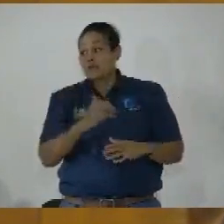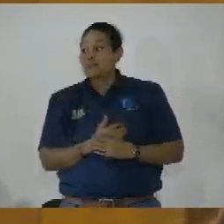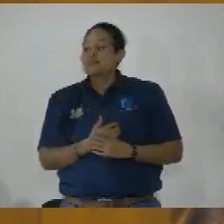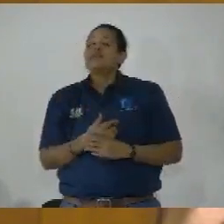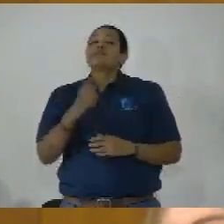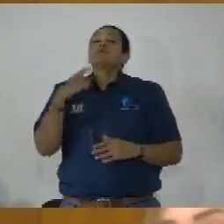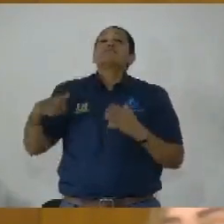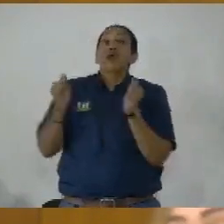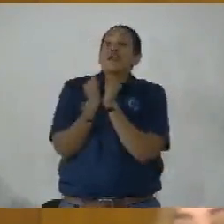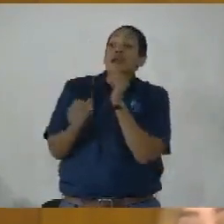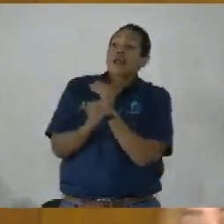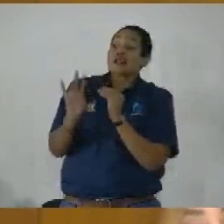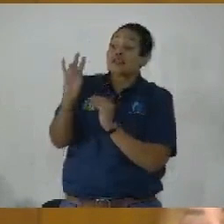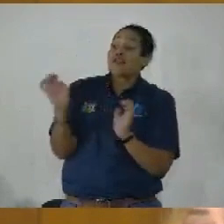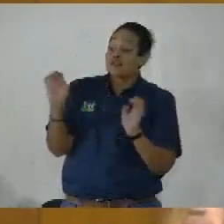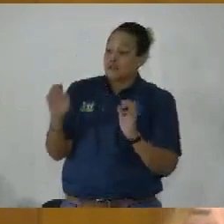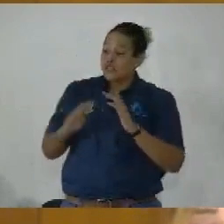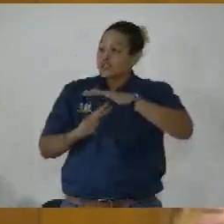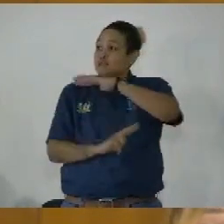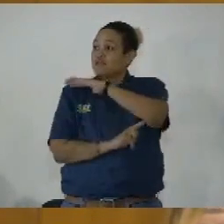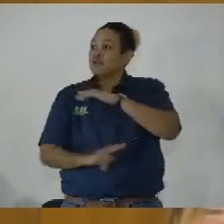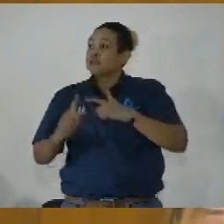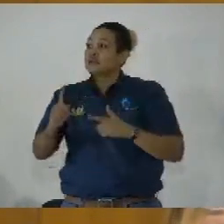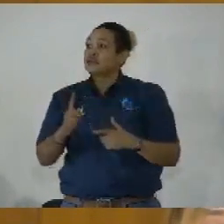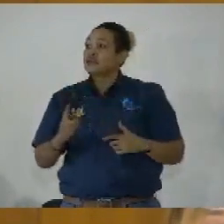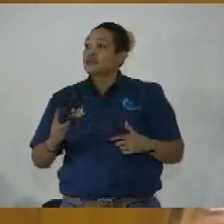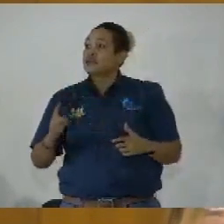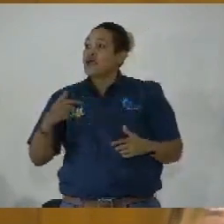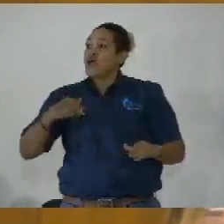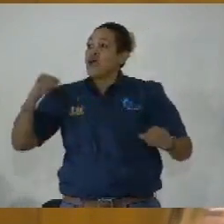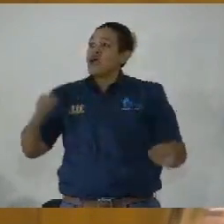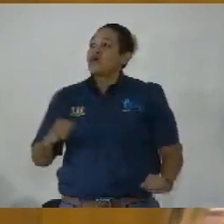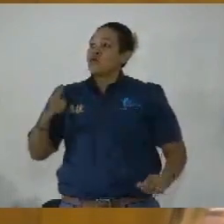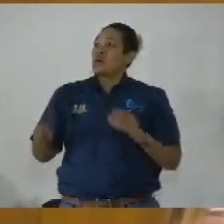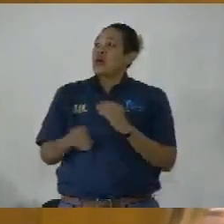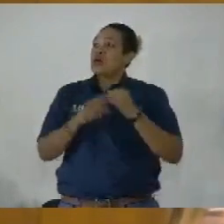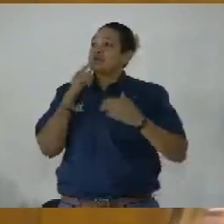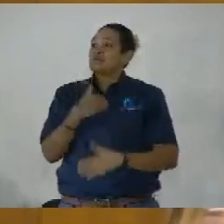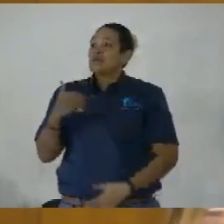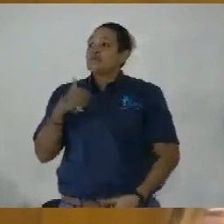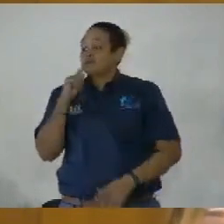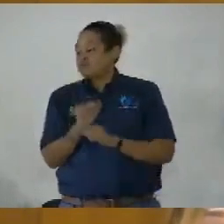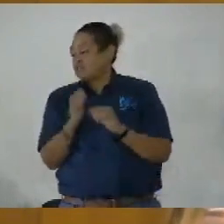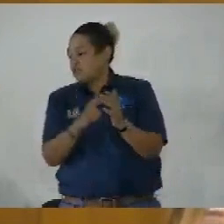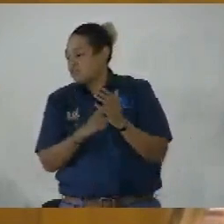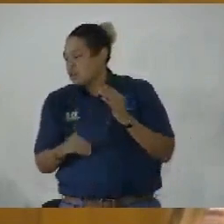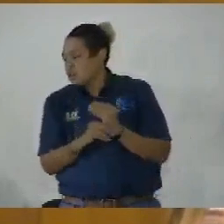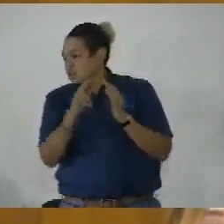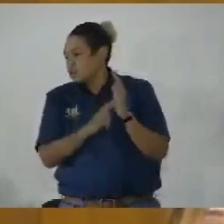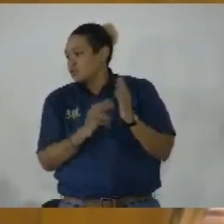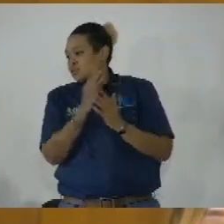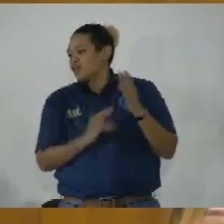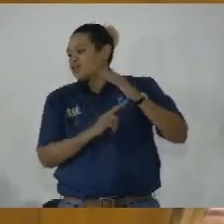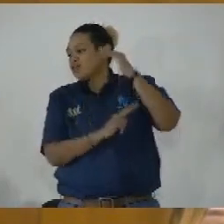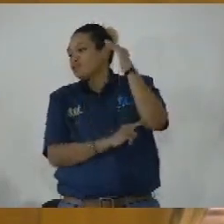with an additional 7 emergency bridges. I could, as colleagues request, read some of the bridges,